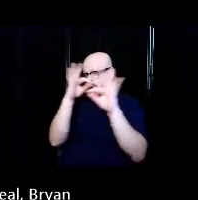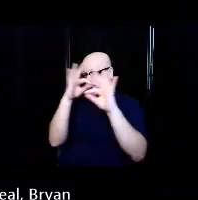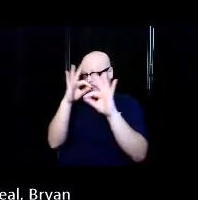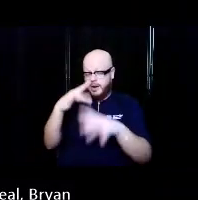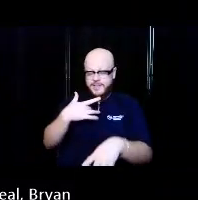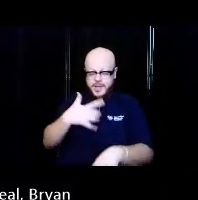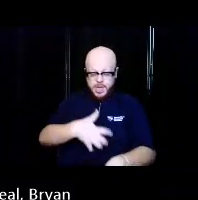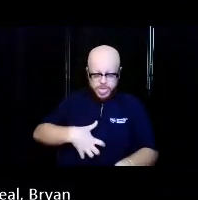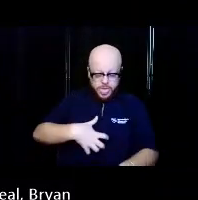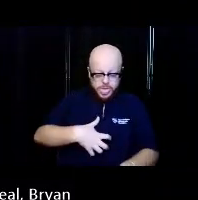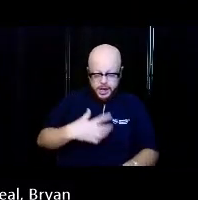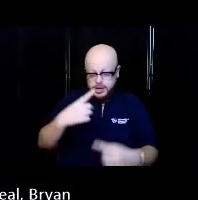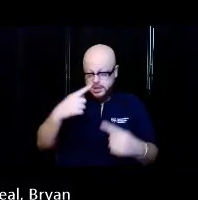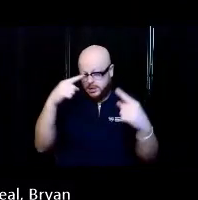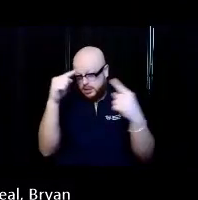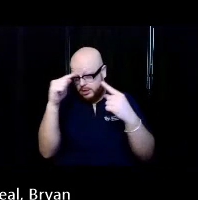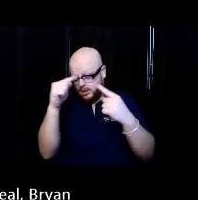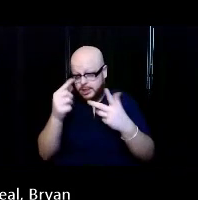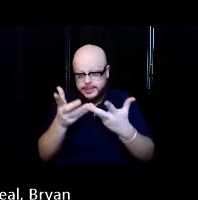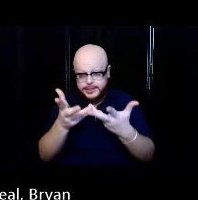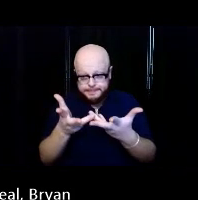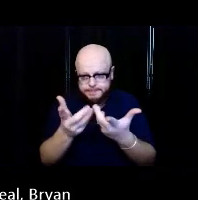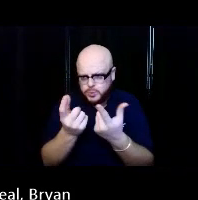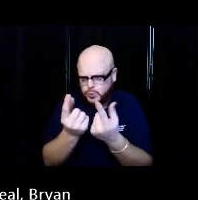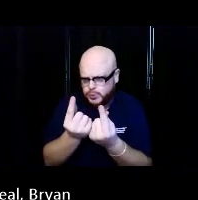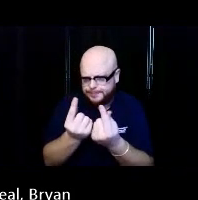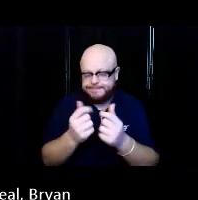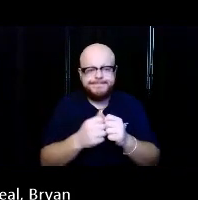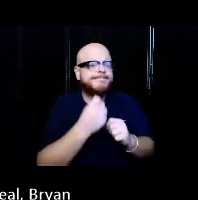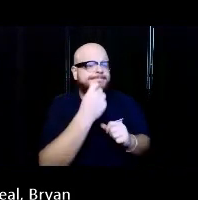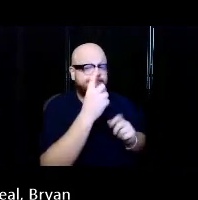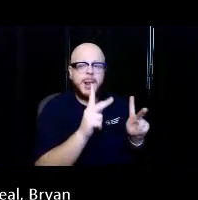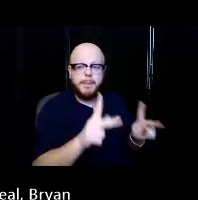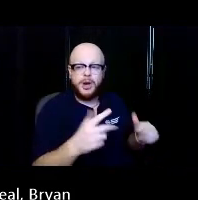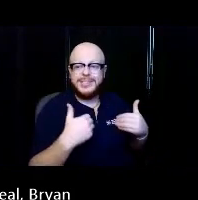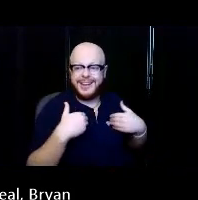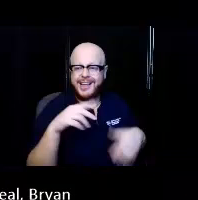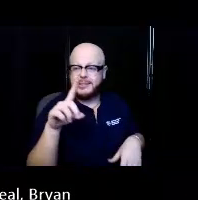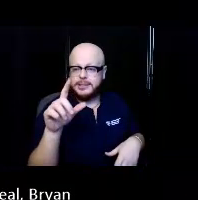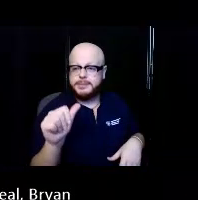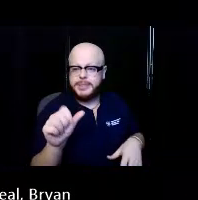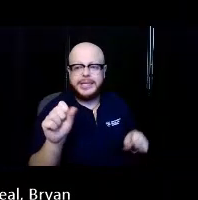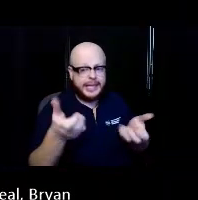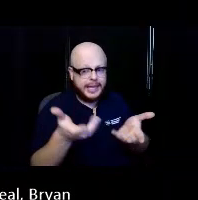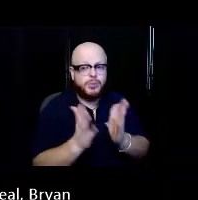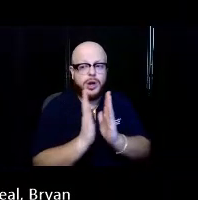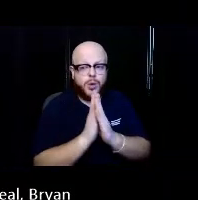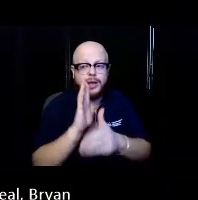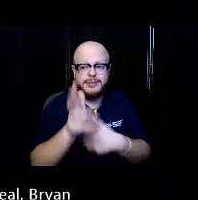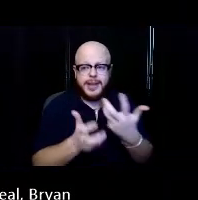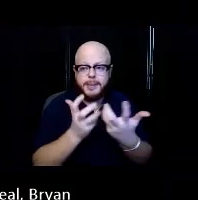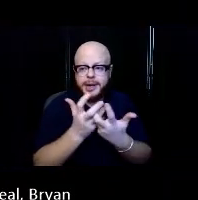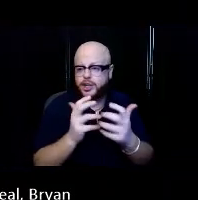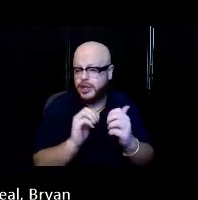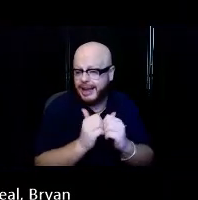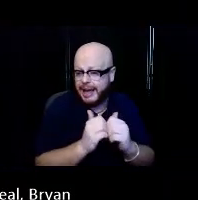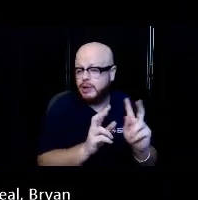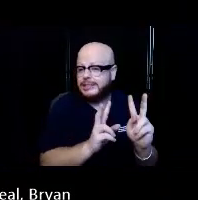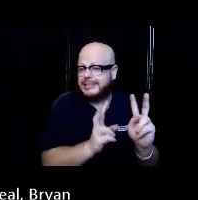disability can make a request in the workplace through Title I or to, through the other titles